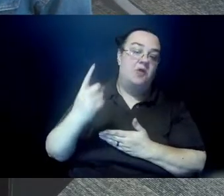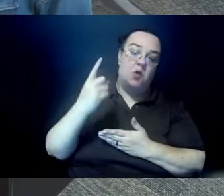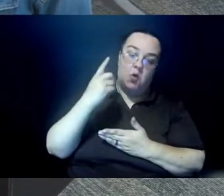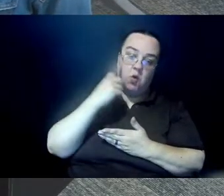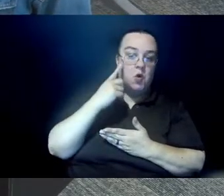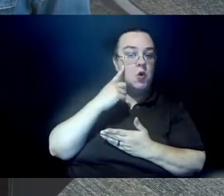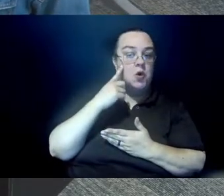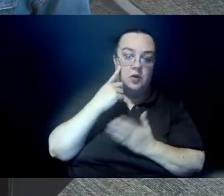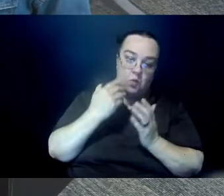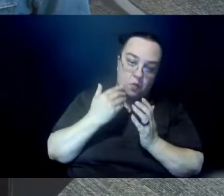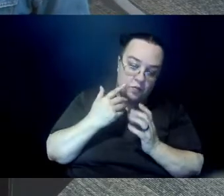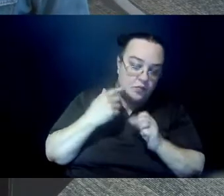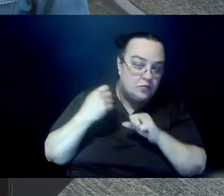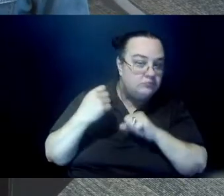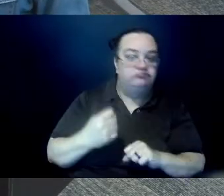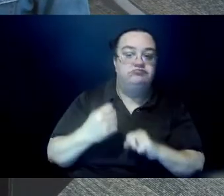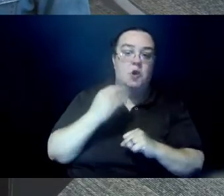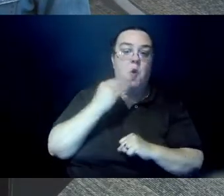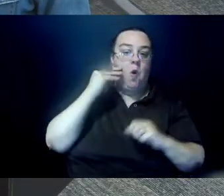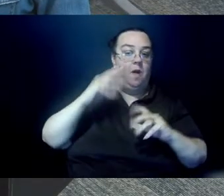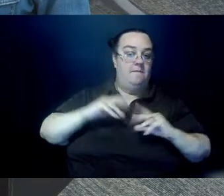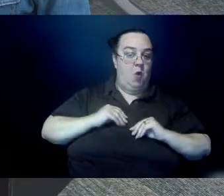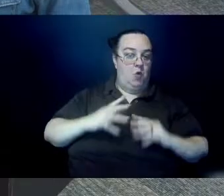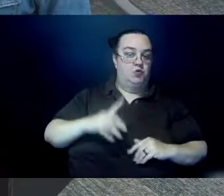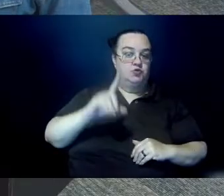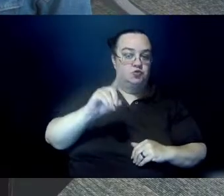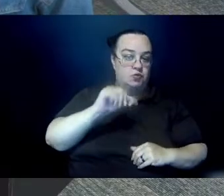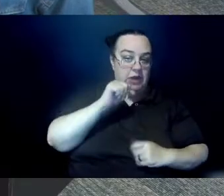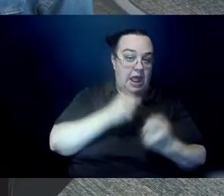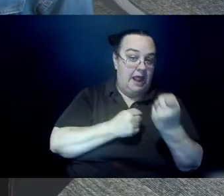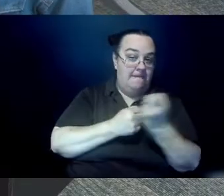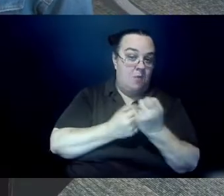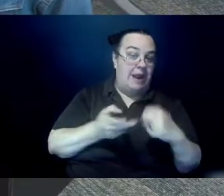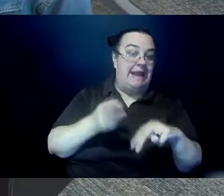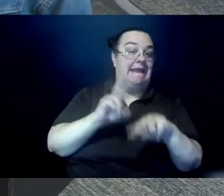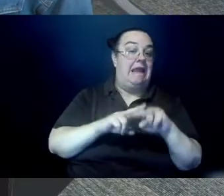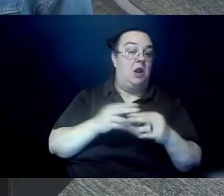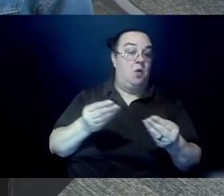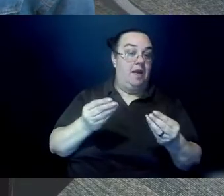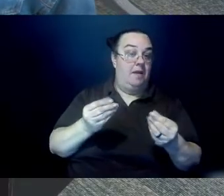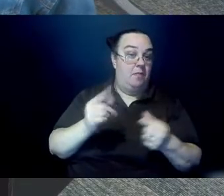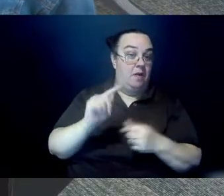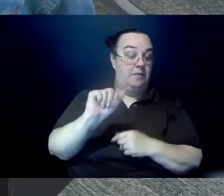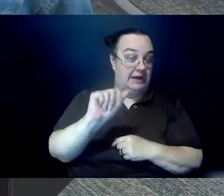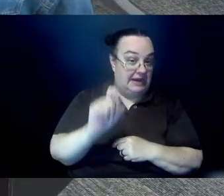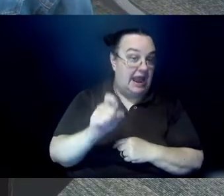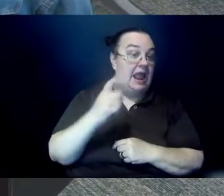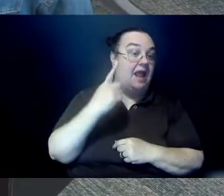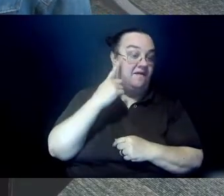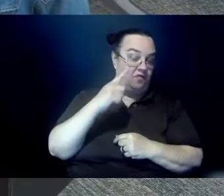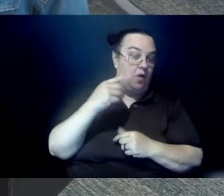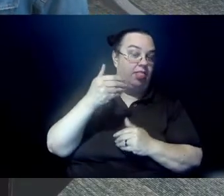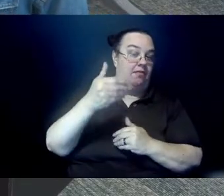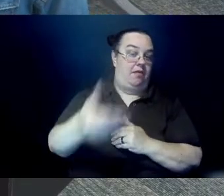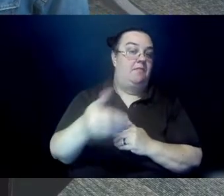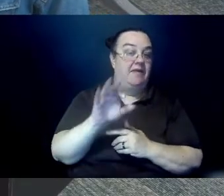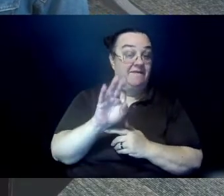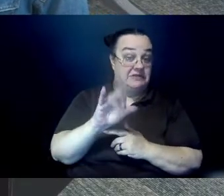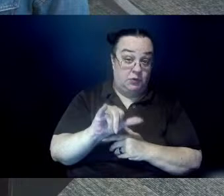resoundingly that homeowners do not support an increase in property taxes for the coming fiscal